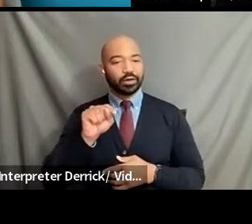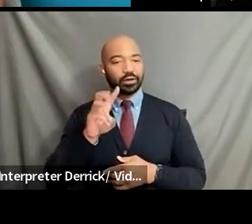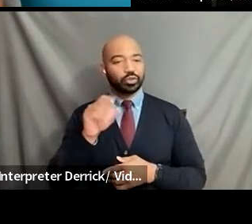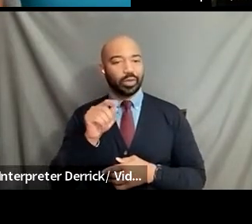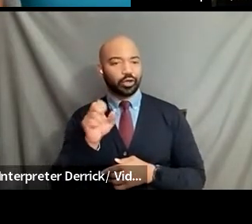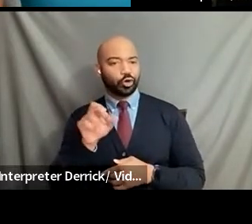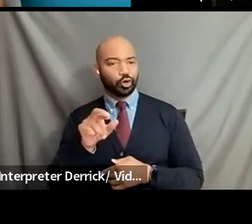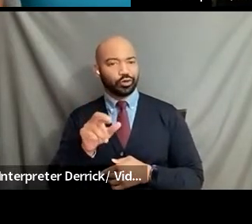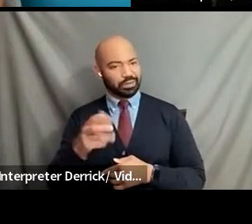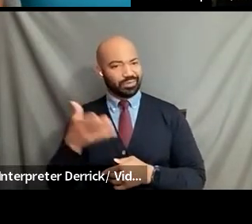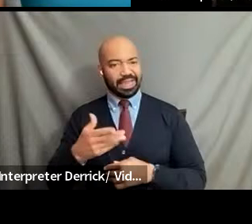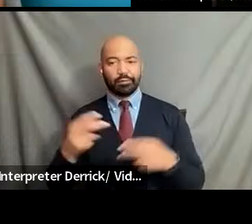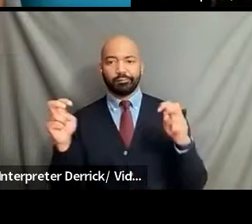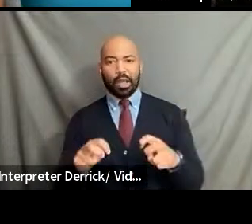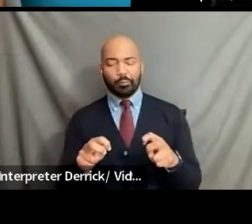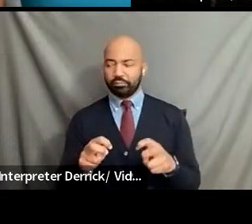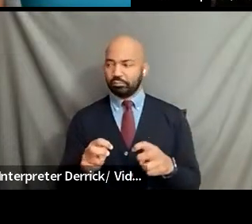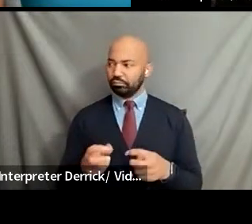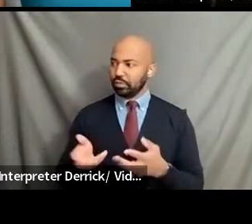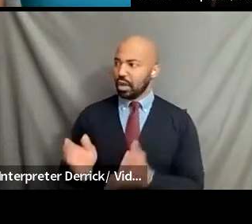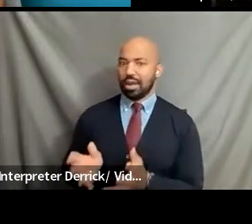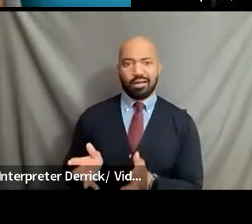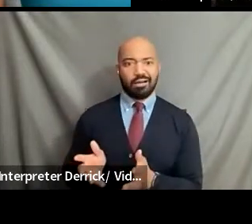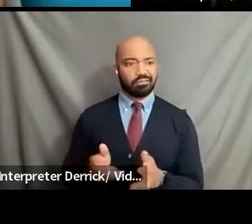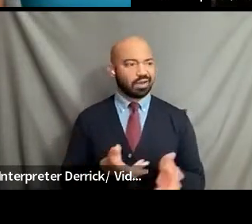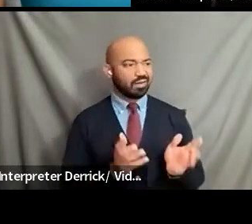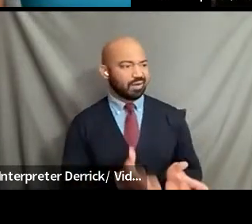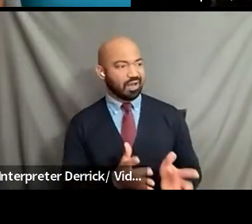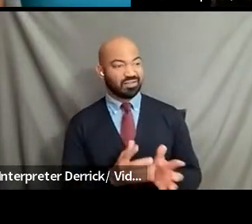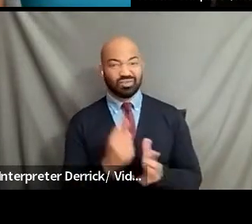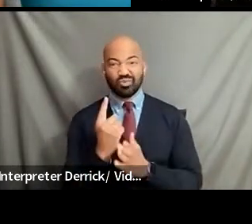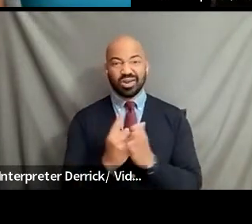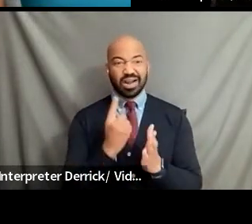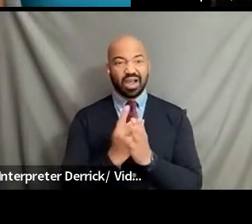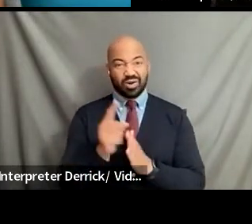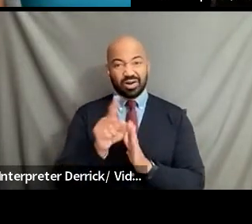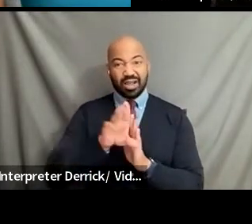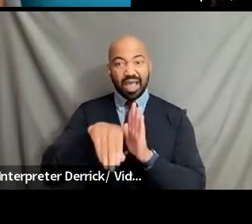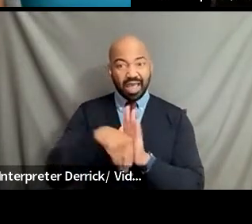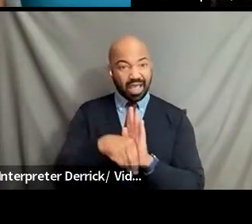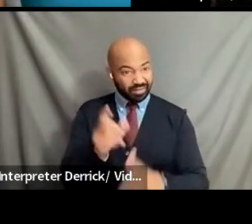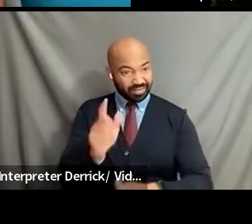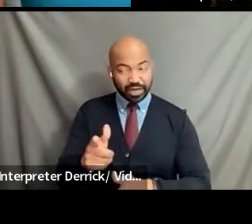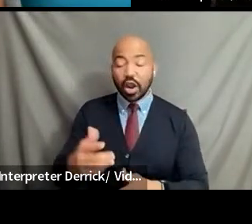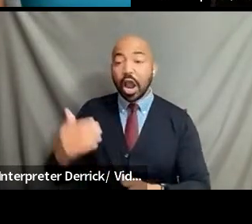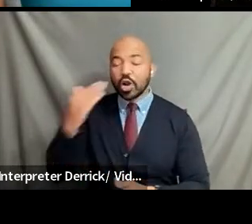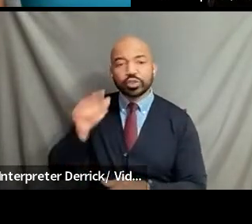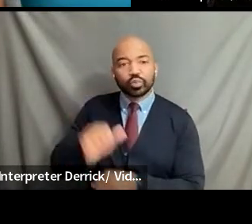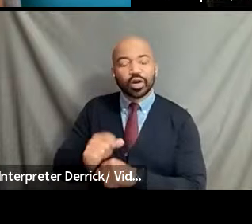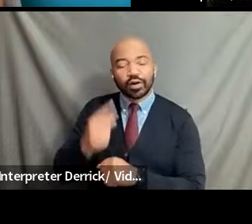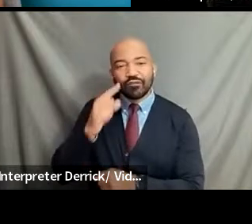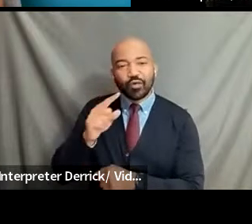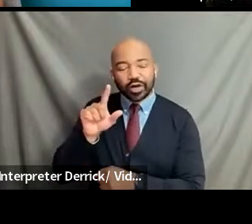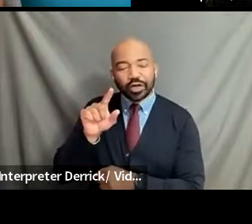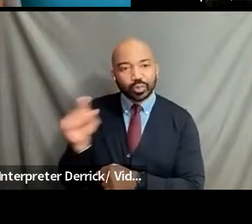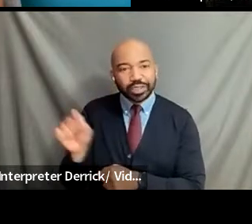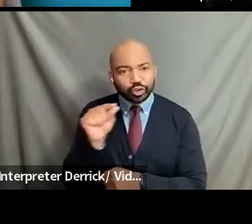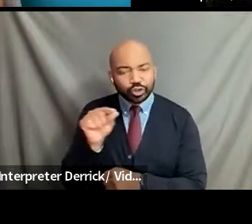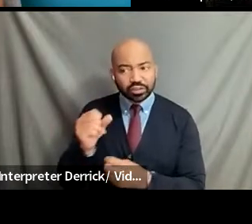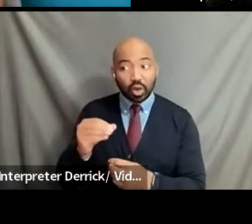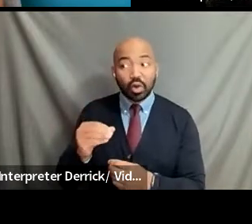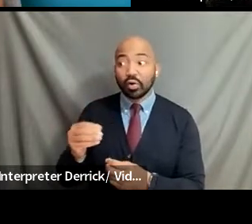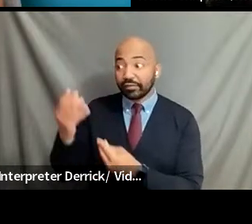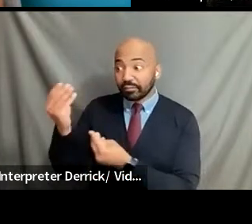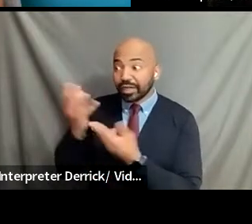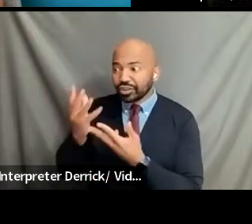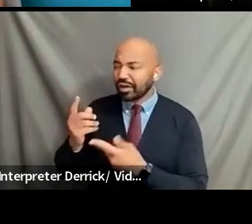wedding reception table. And so we ended up talking after an hour and a half. That's when I found out she worked for Twitter. And so we actually ended up exchanging information. And